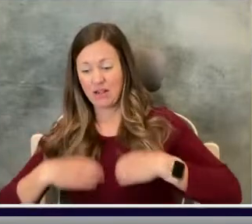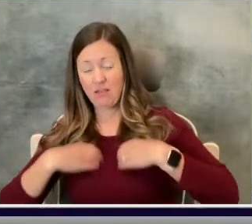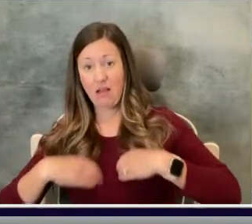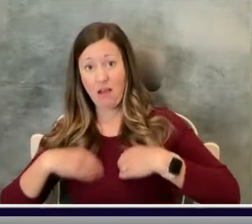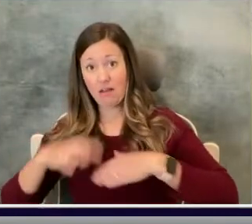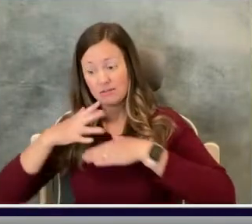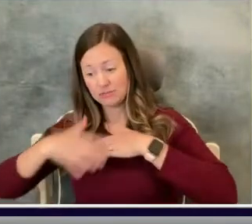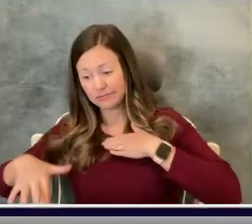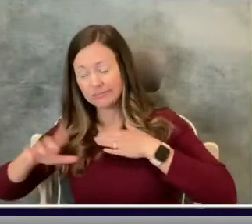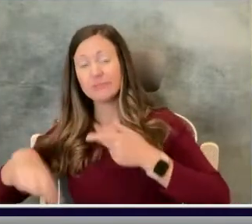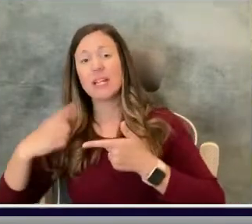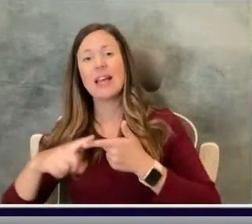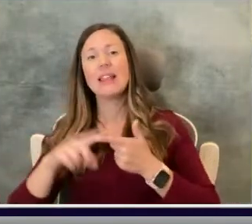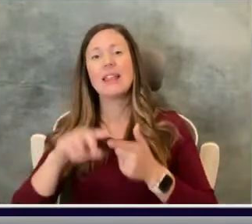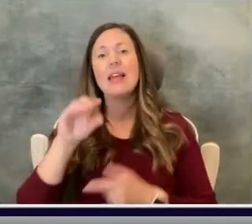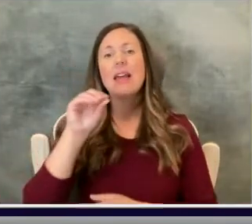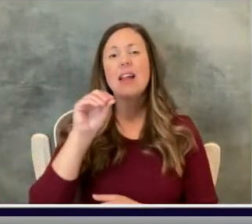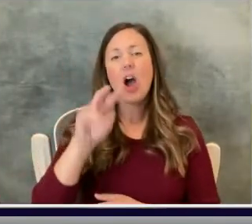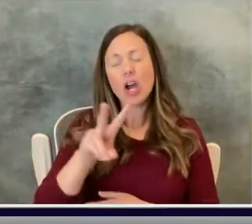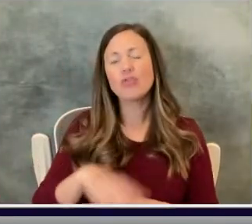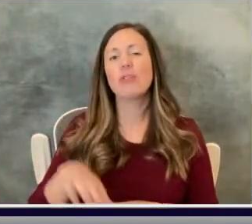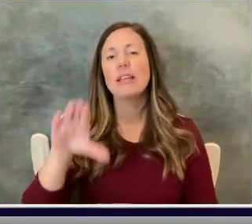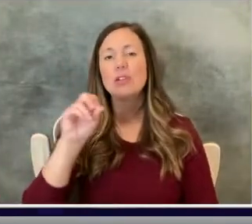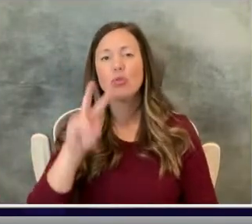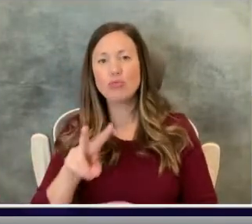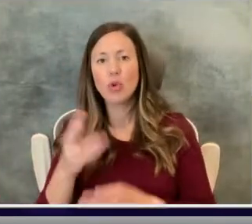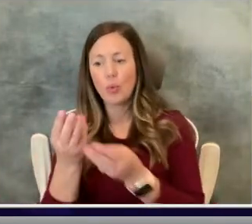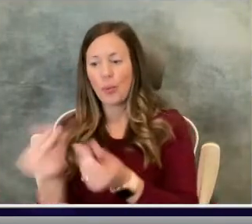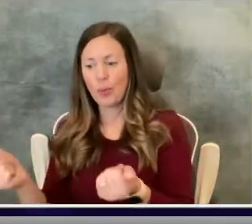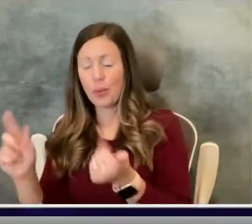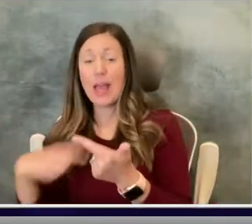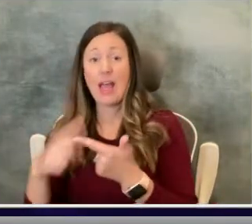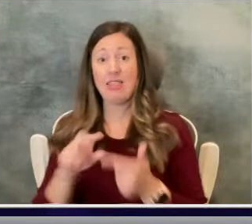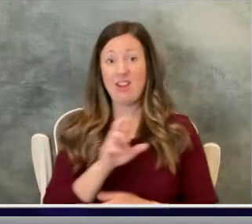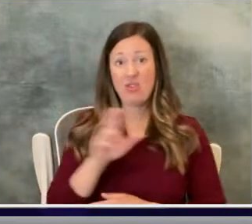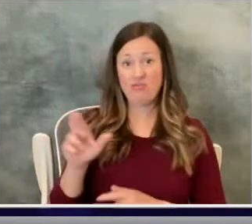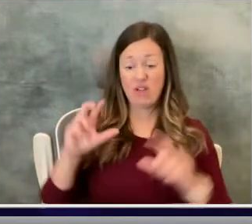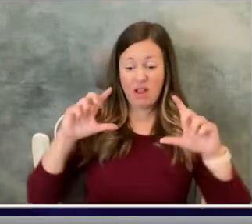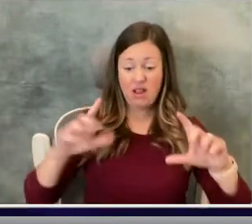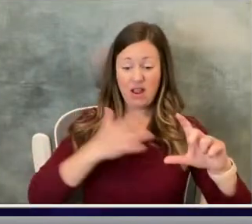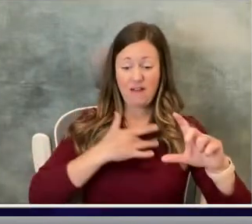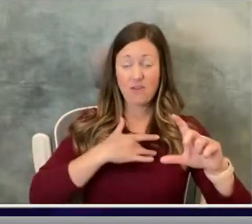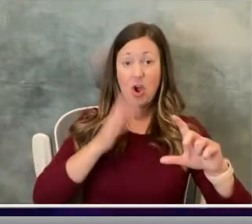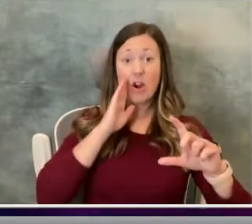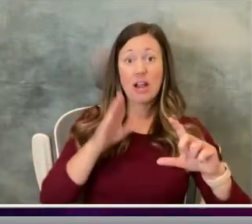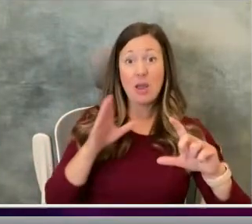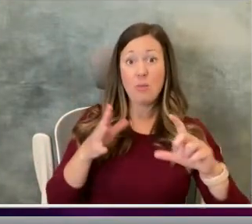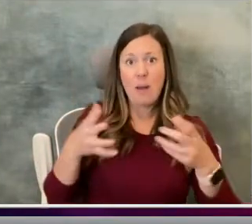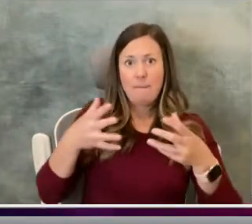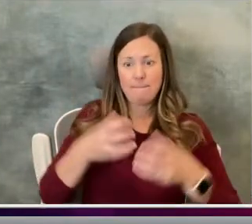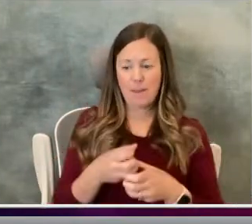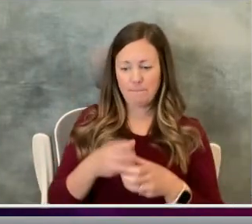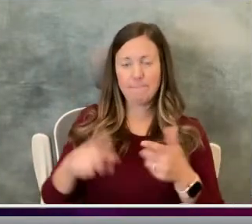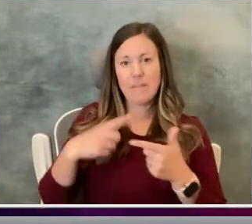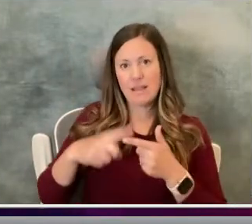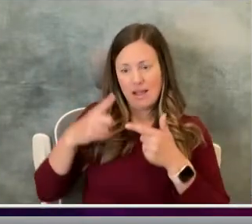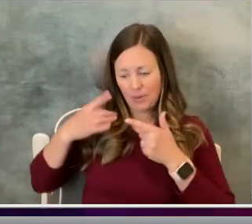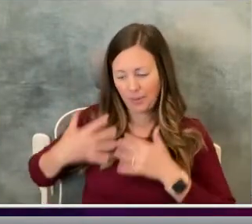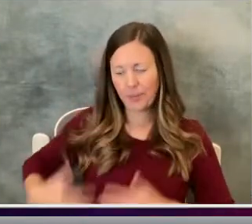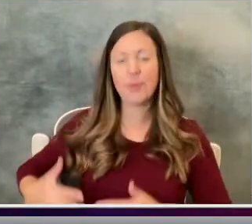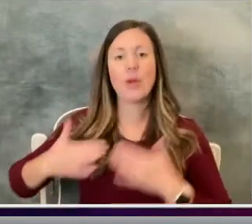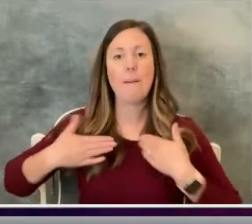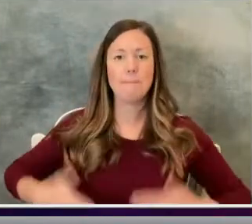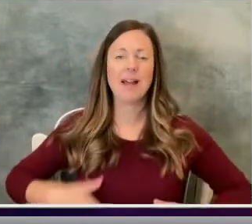of the heart, and it's pumped out to the rest of the body, where that cycle repeats itself over and over again. So when somebody's fallen